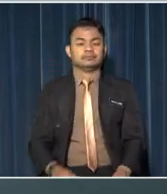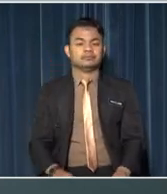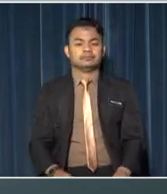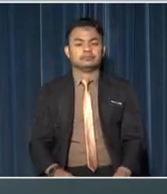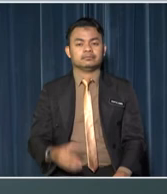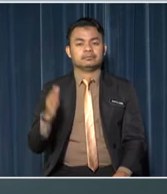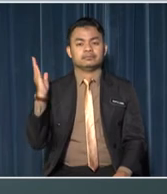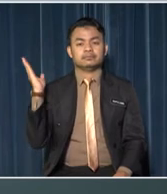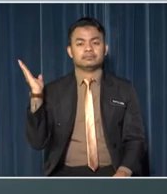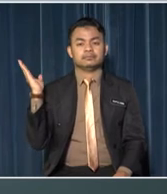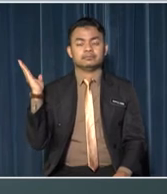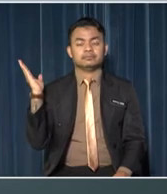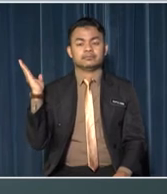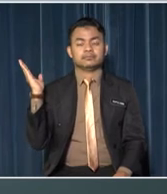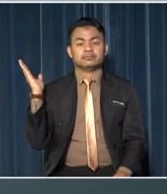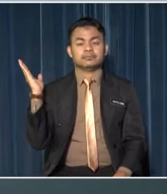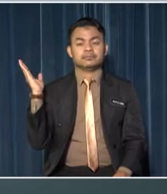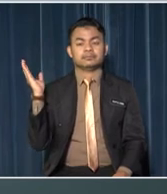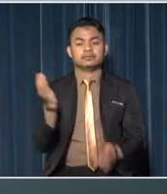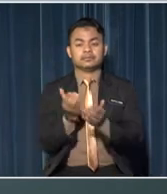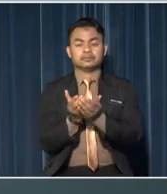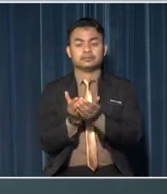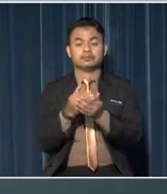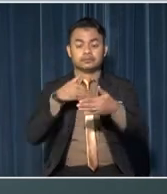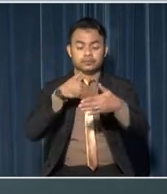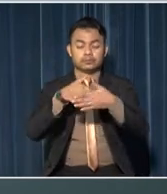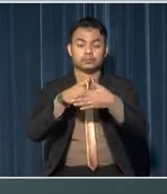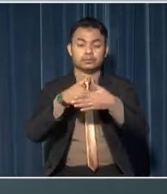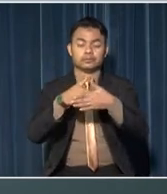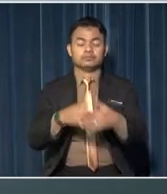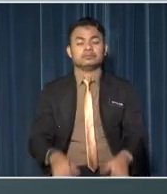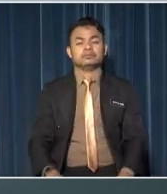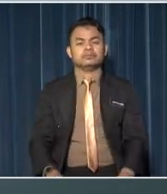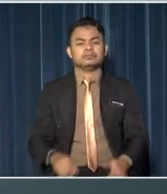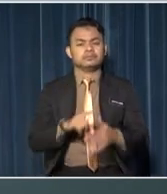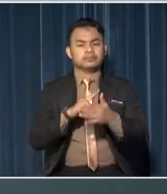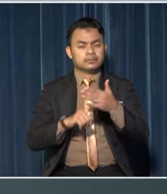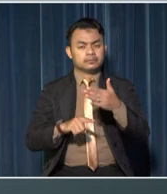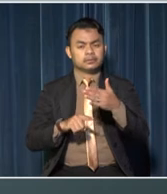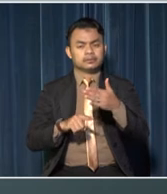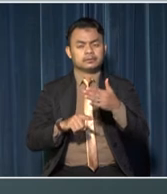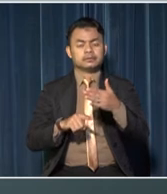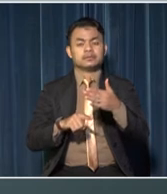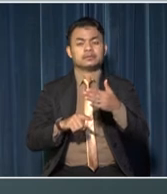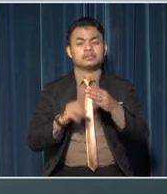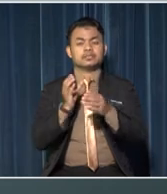This is a football. What is the shape of a